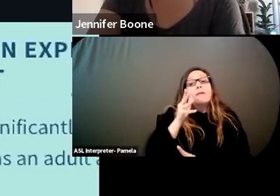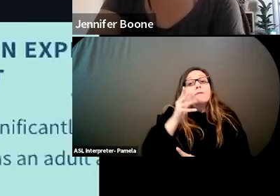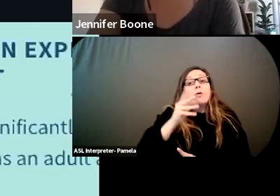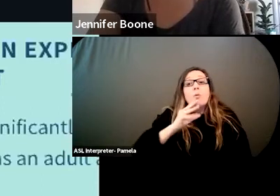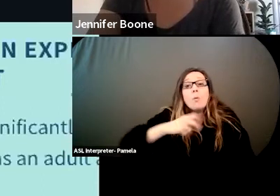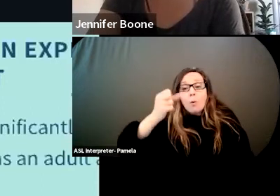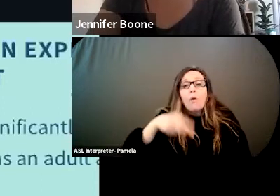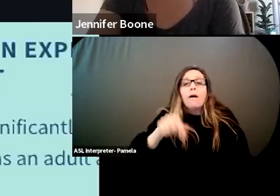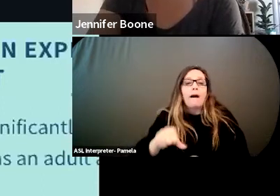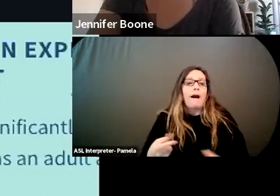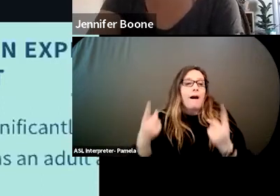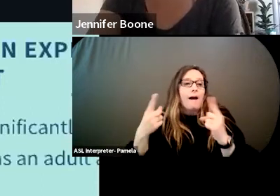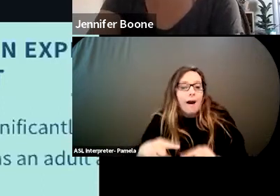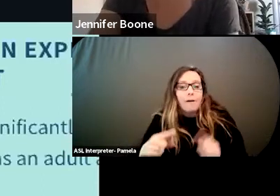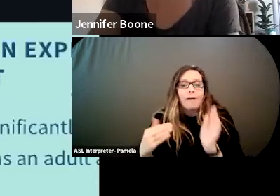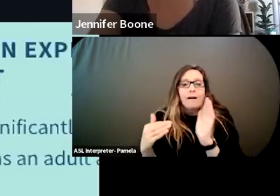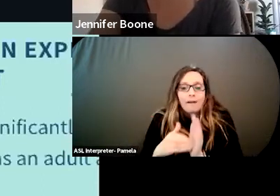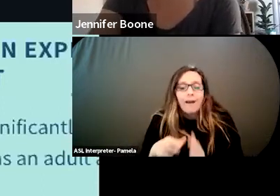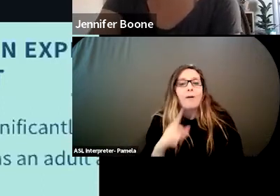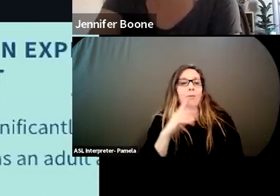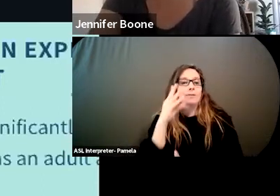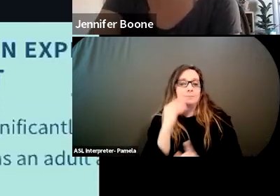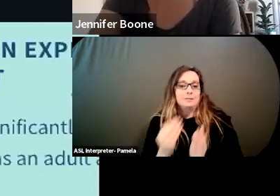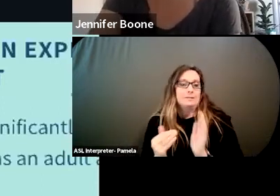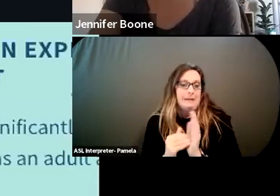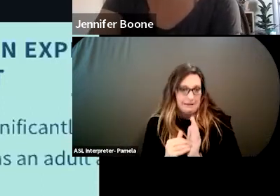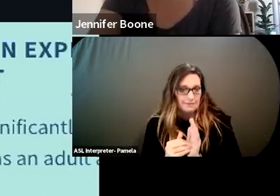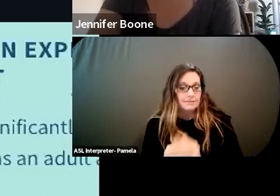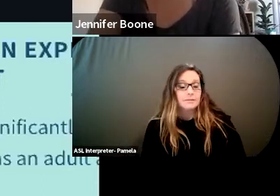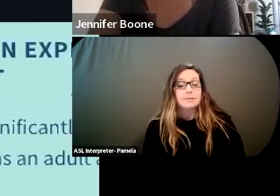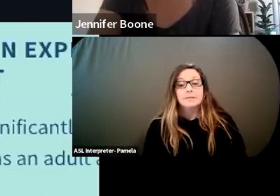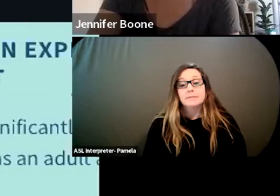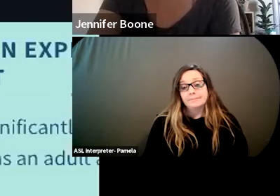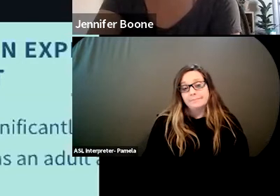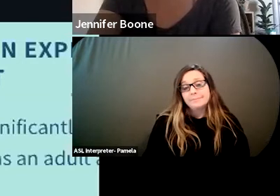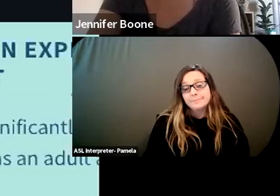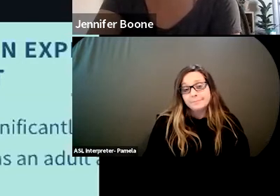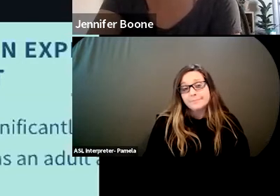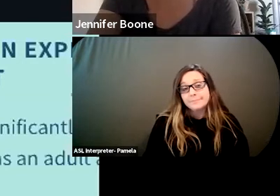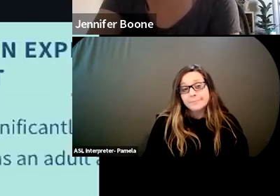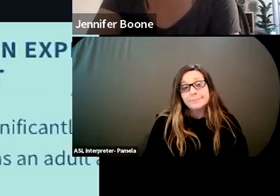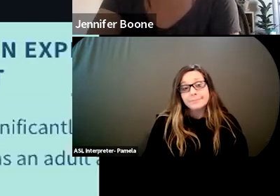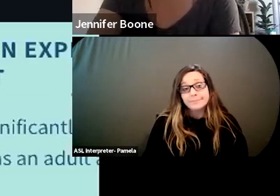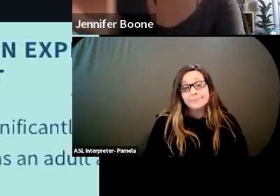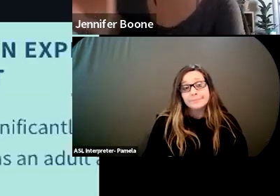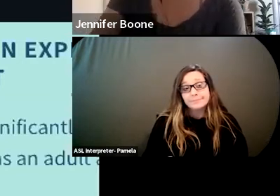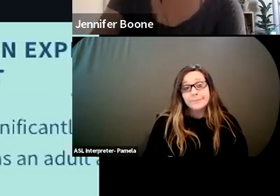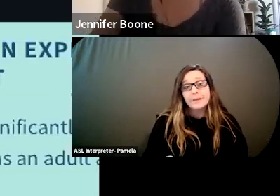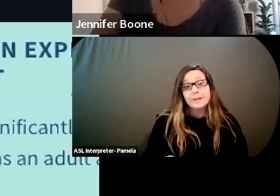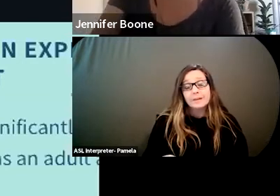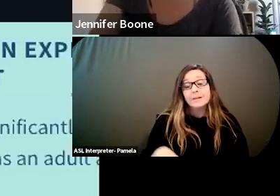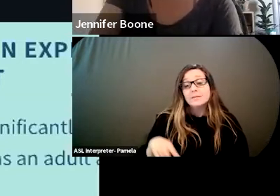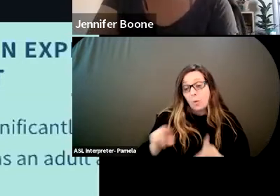IPV. This suggests that anti-LGBT violence during childhood could be a significant risk factor for experiencing IPV